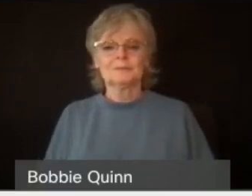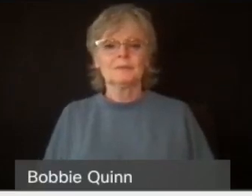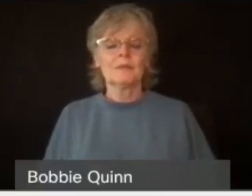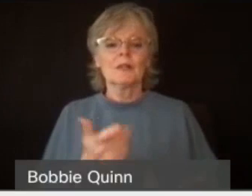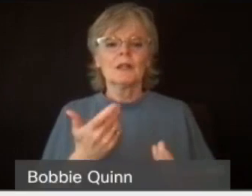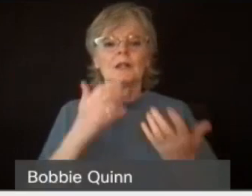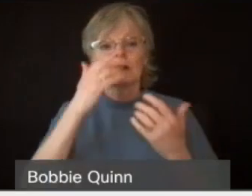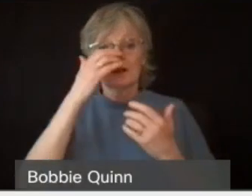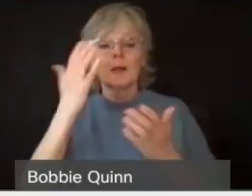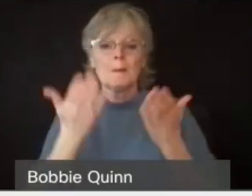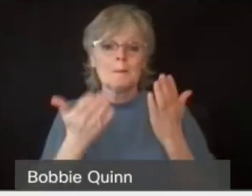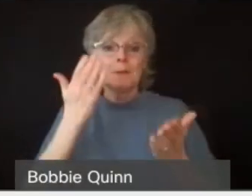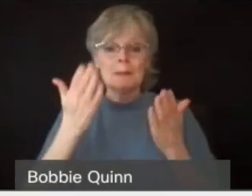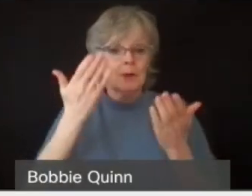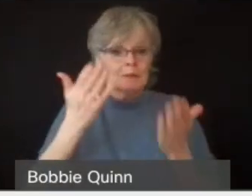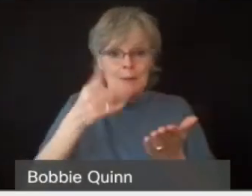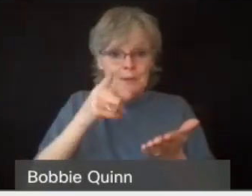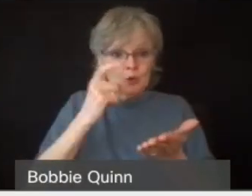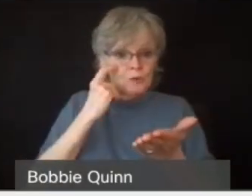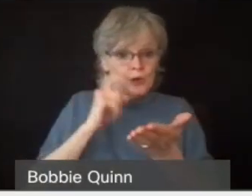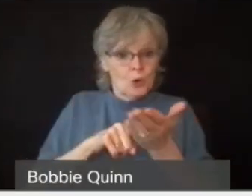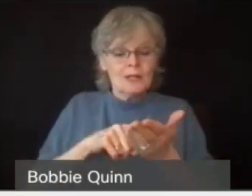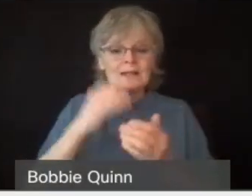People may have noticed, if you